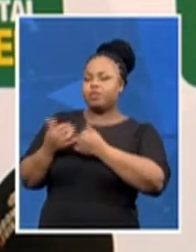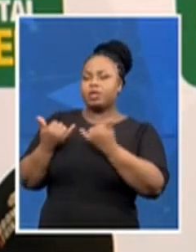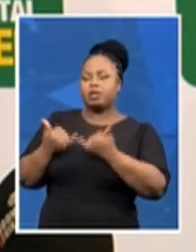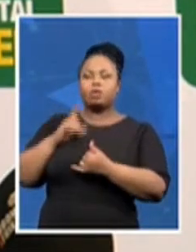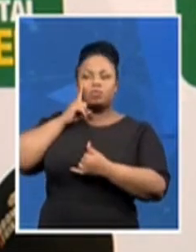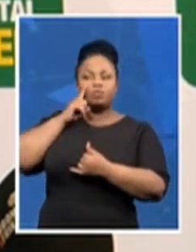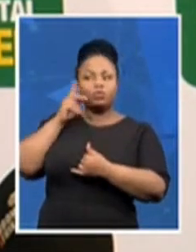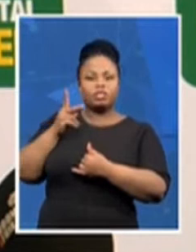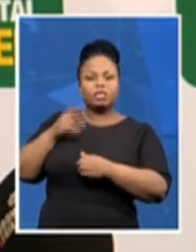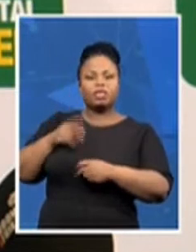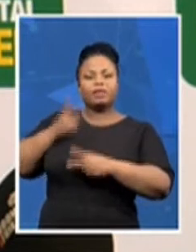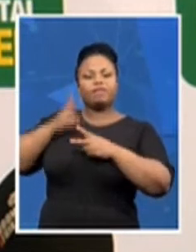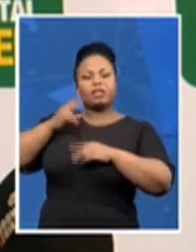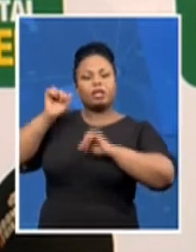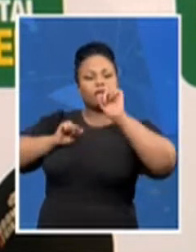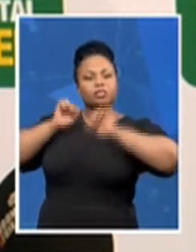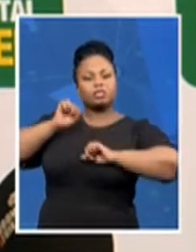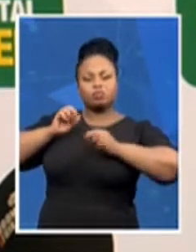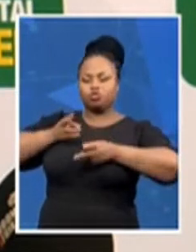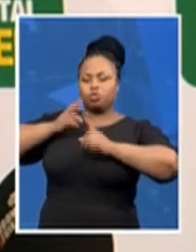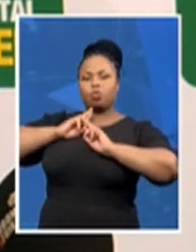the verification process.